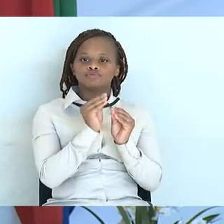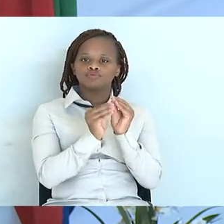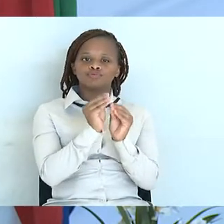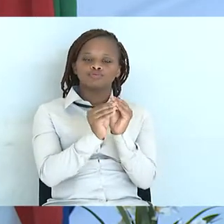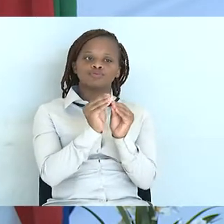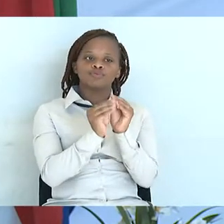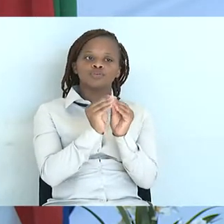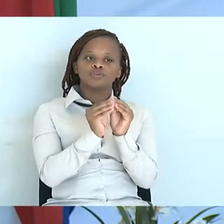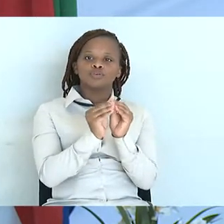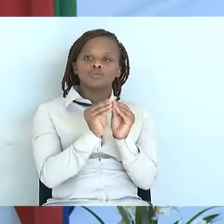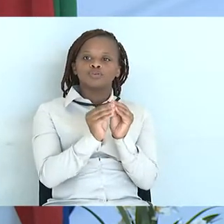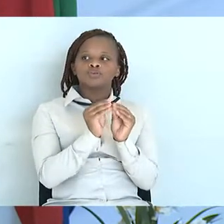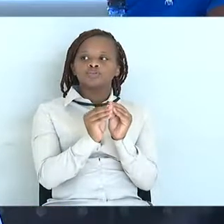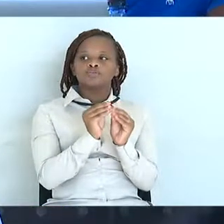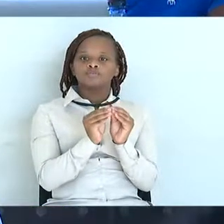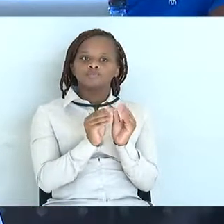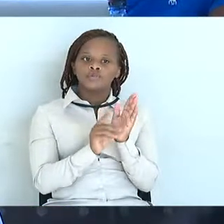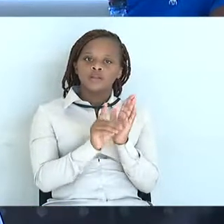Next slide.